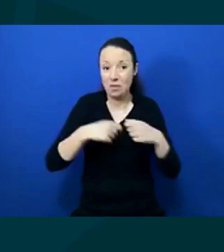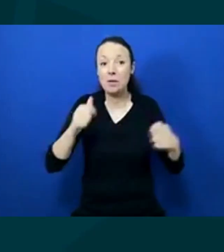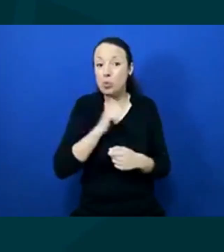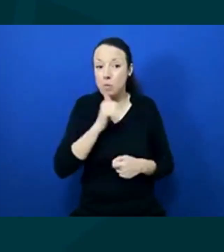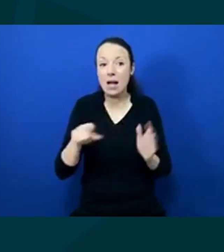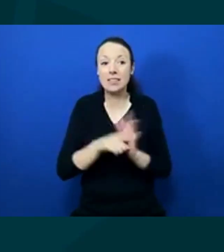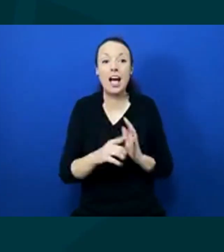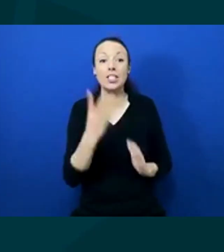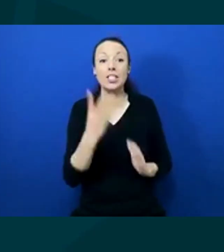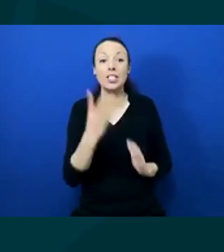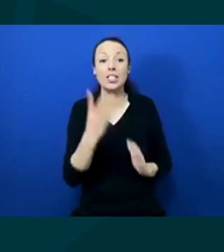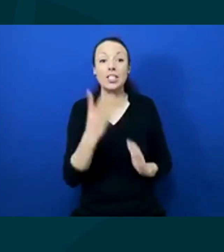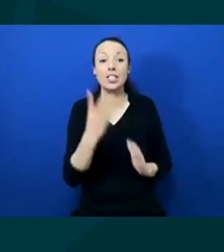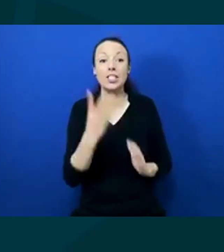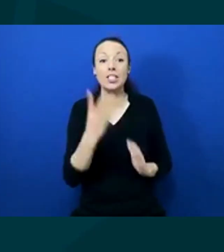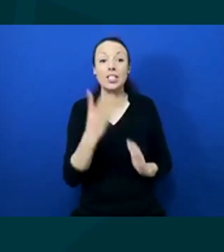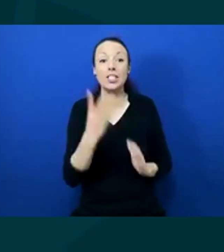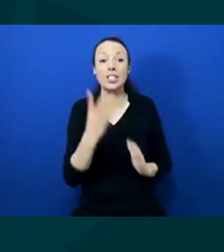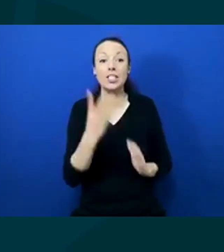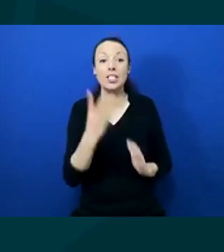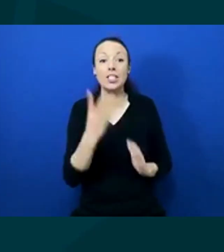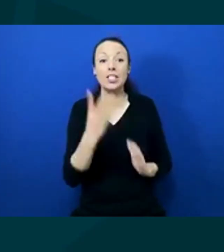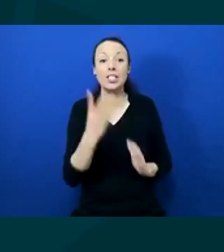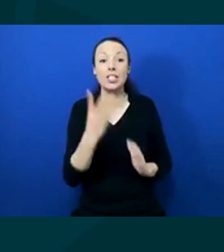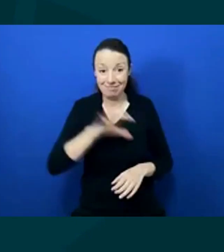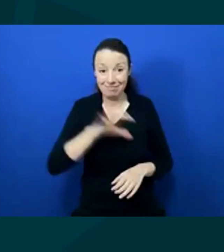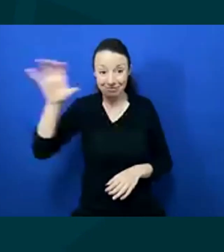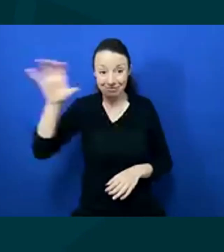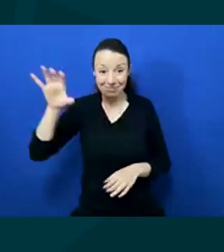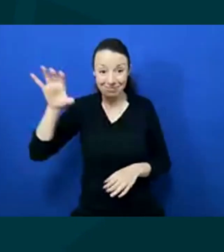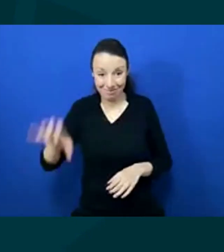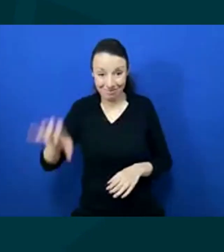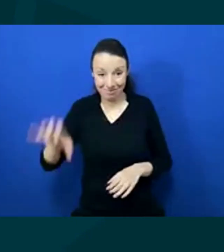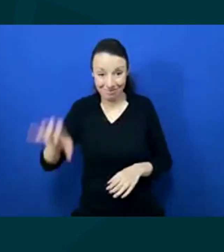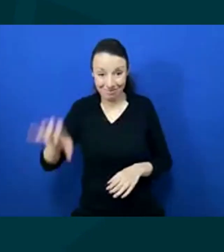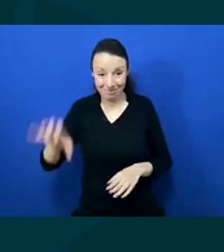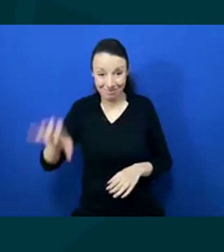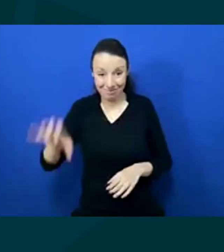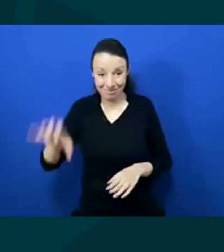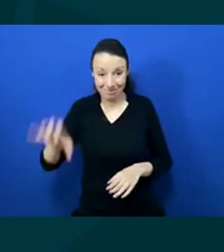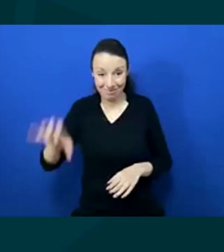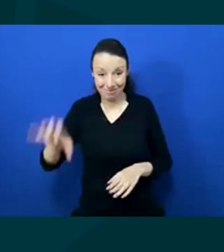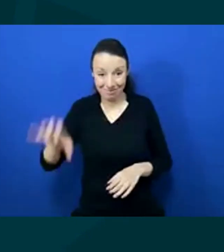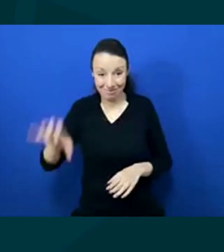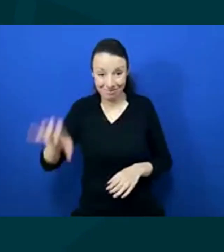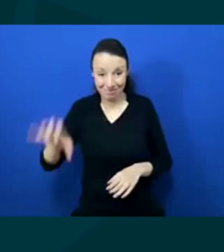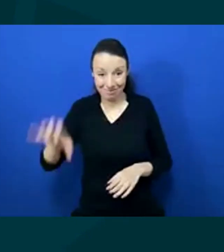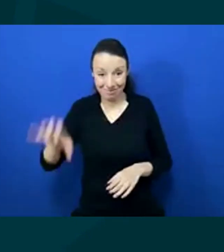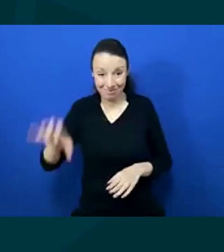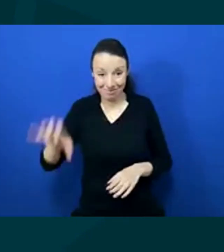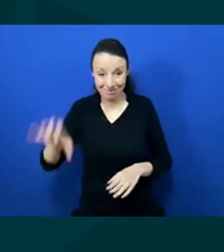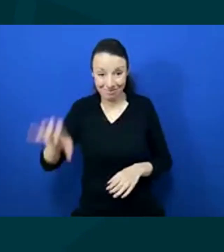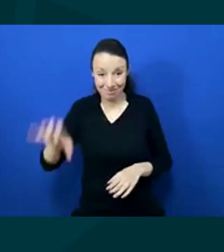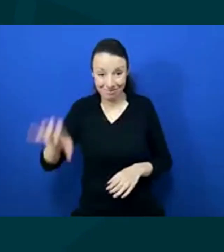was a pilot solution for 4 municipalities from the vicinity of Lucerne